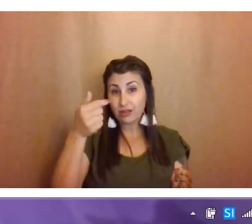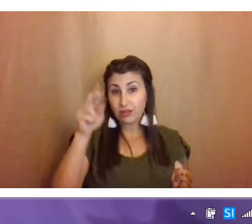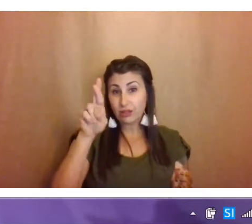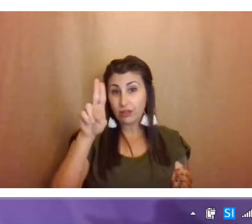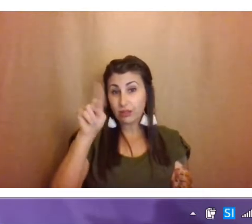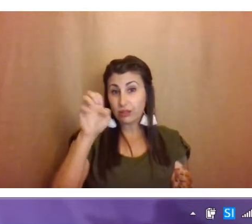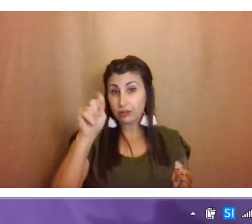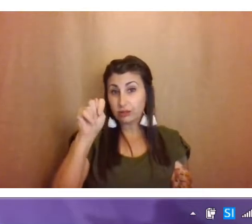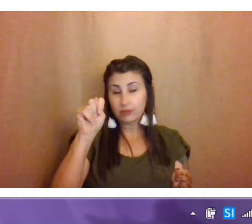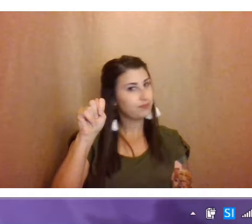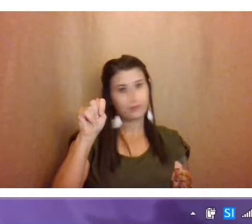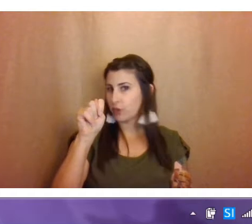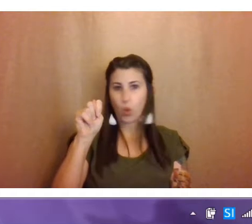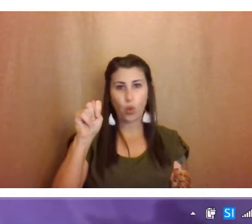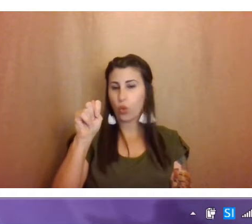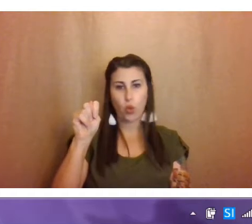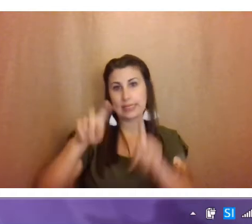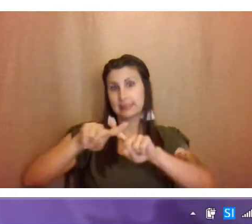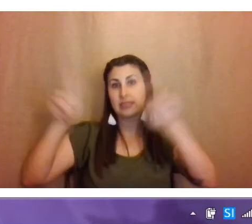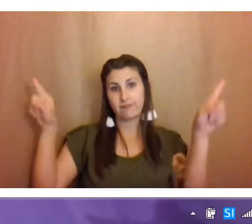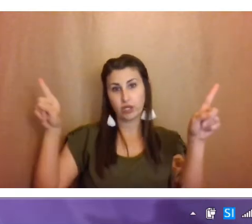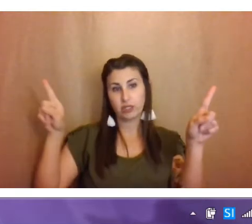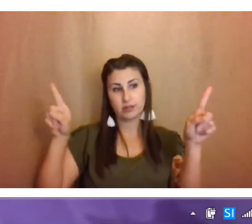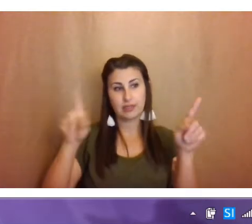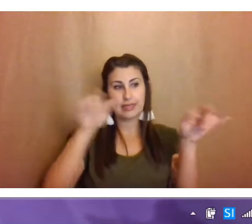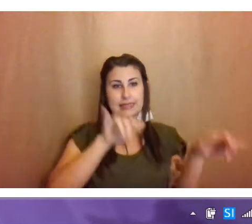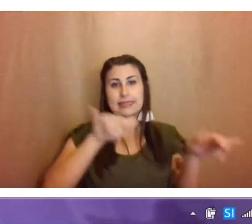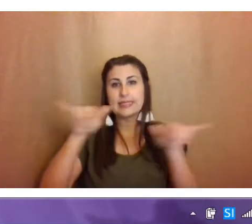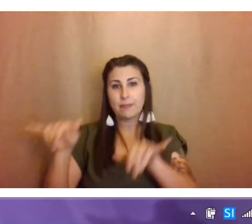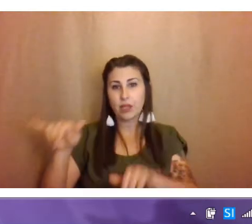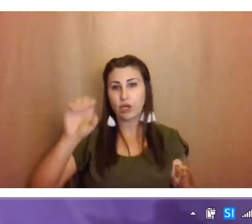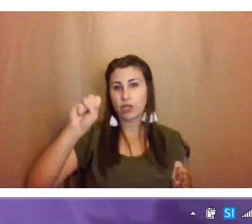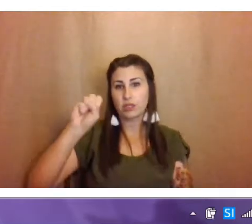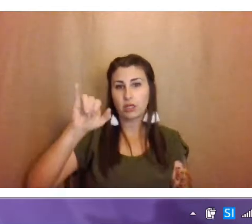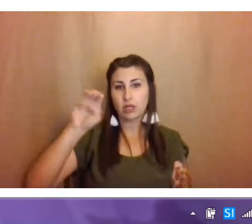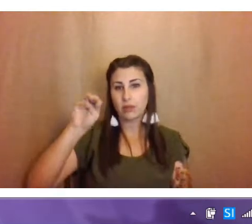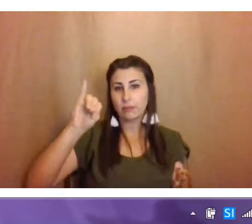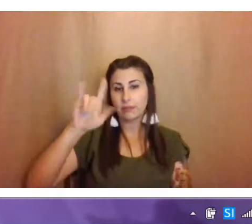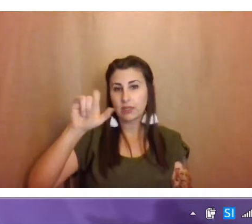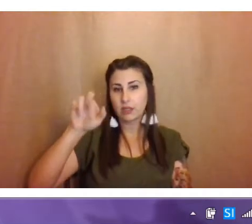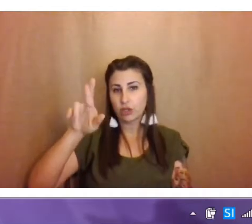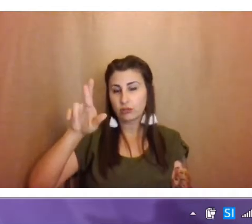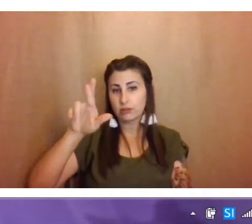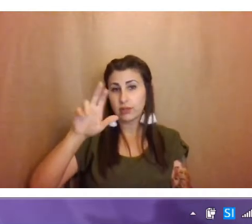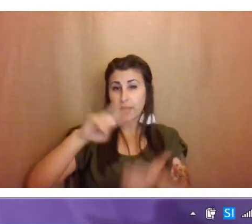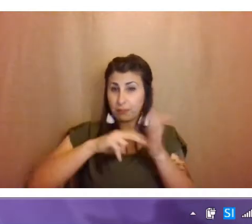does not mean congruent. Right? It does not mean congruent.